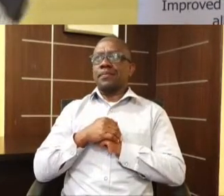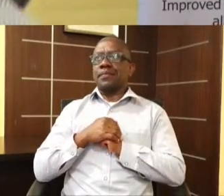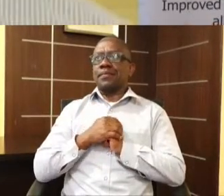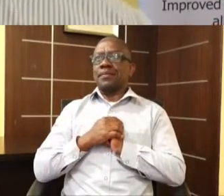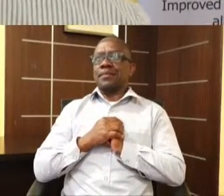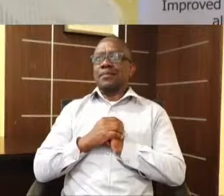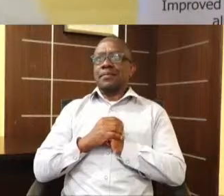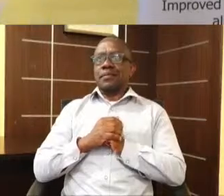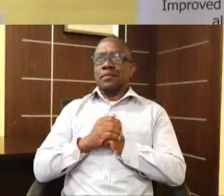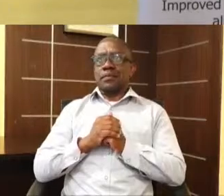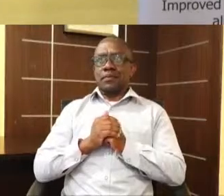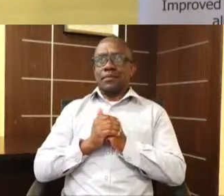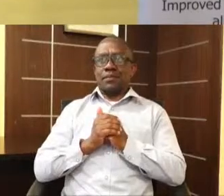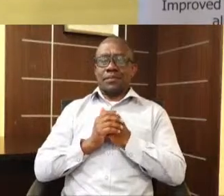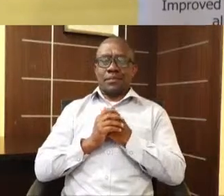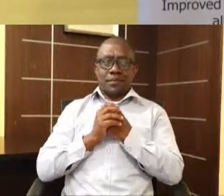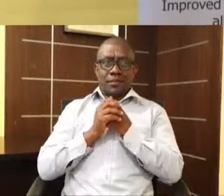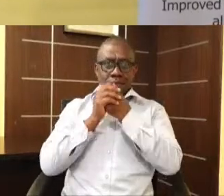Karibu.